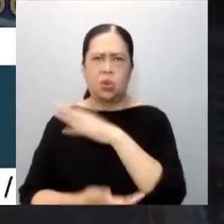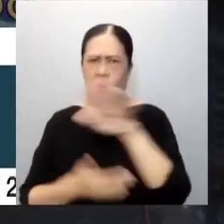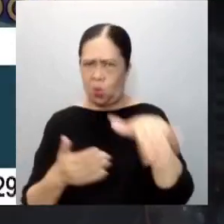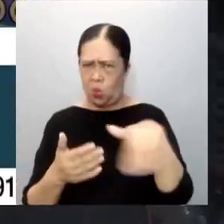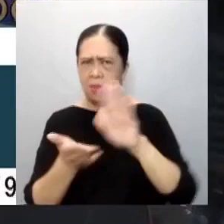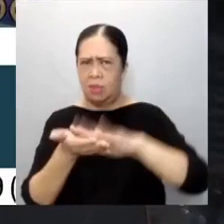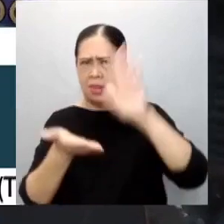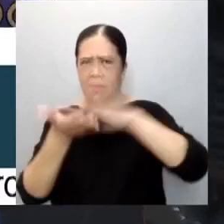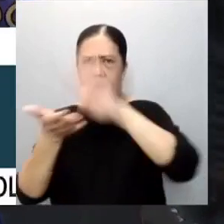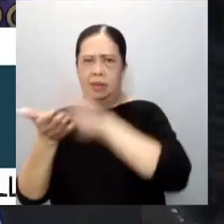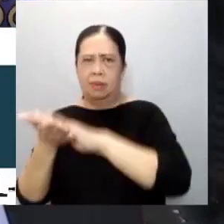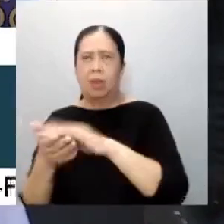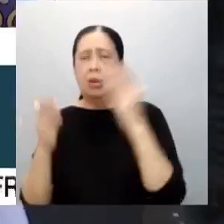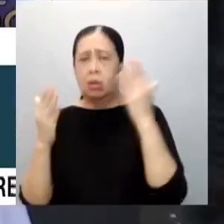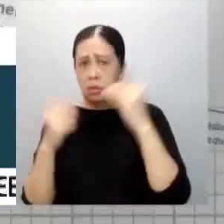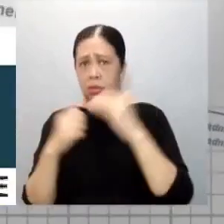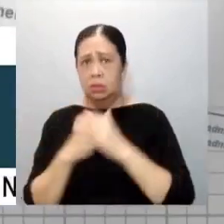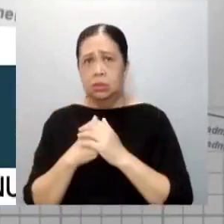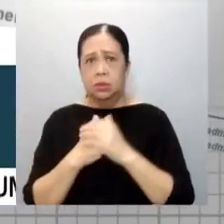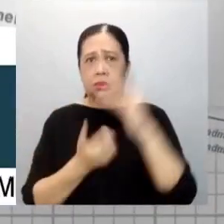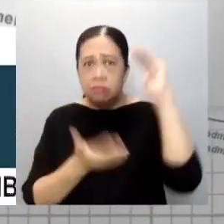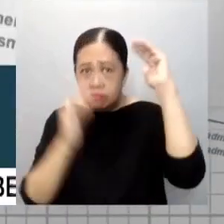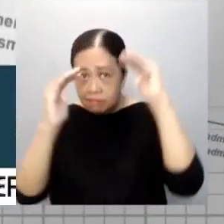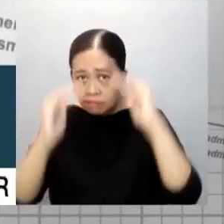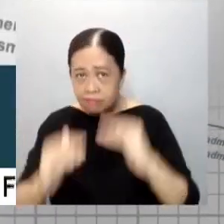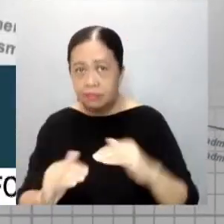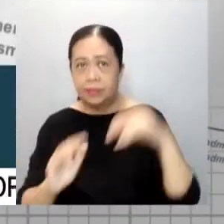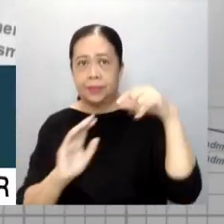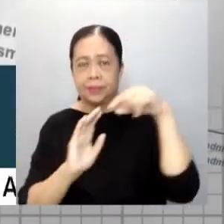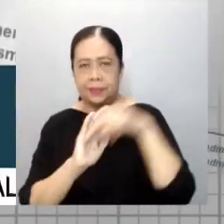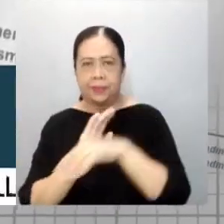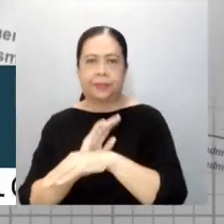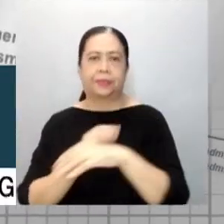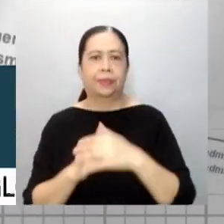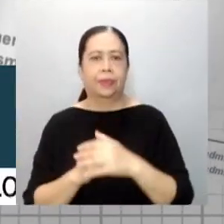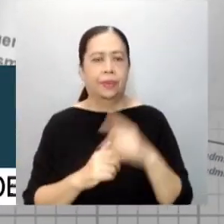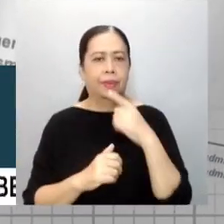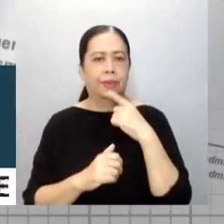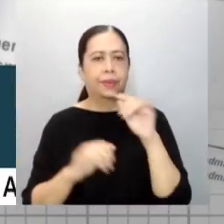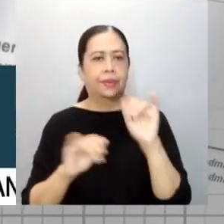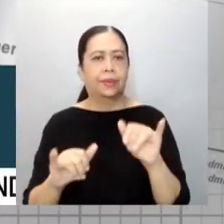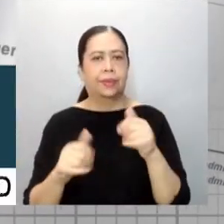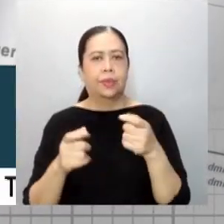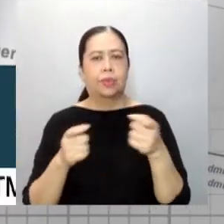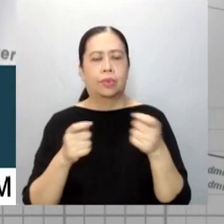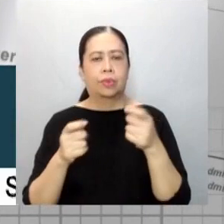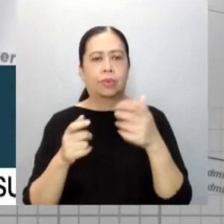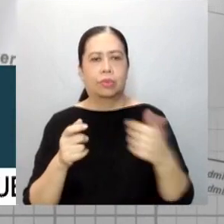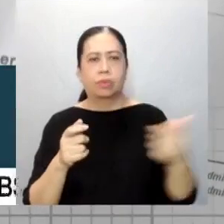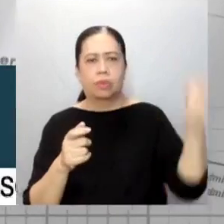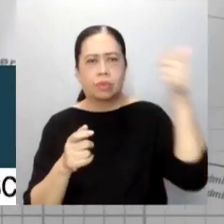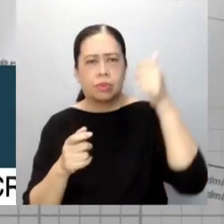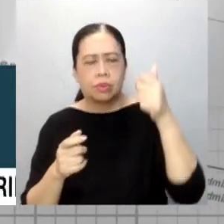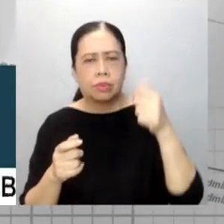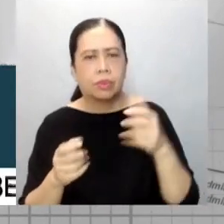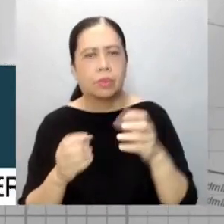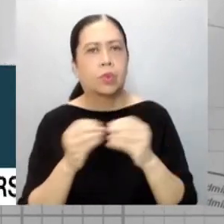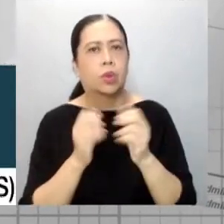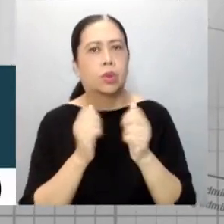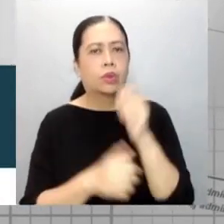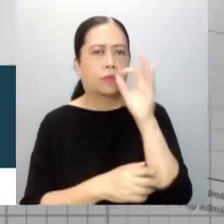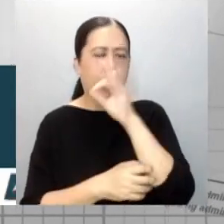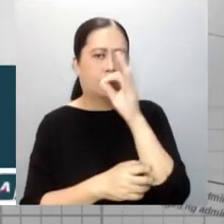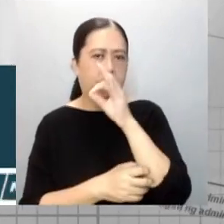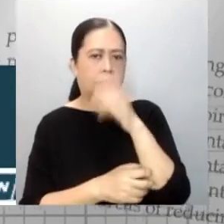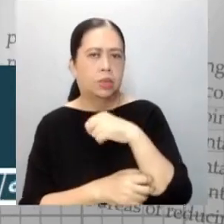kaya lang sana mapababa. Controlling inflation remains the top national concern of a majority of Filipinos according to Pulse